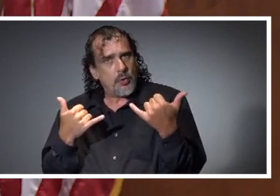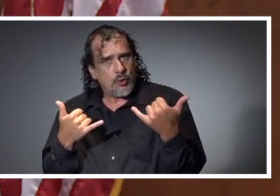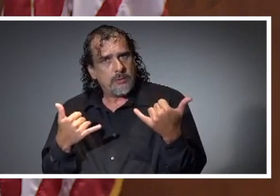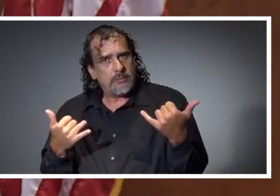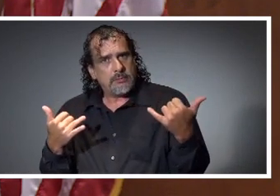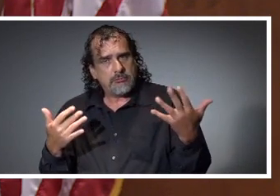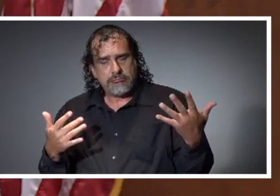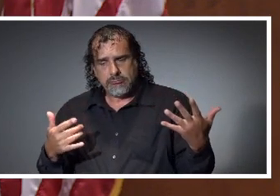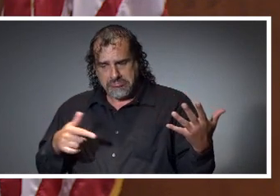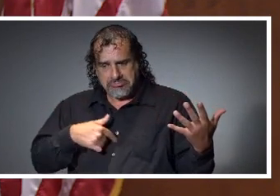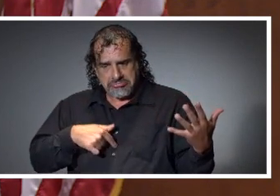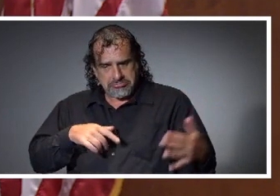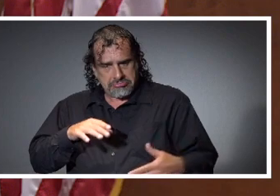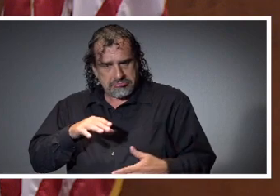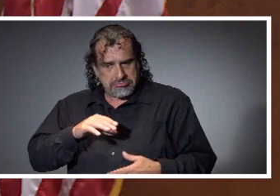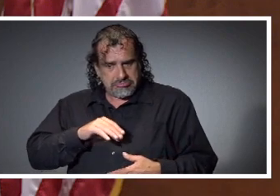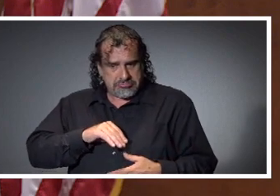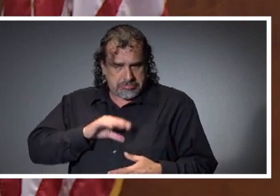I was encouraged.